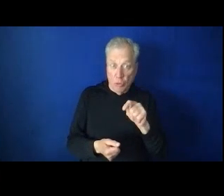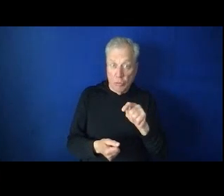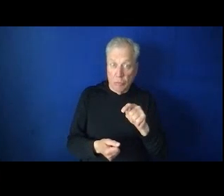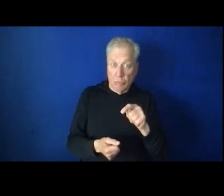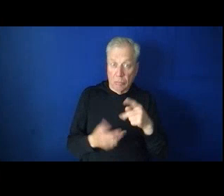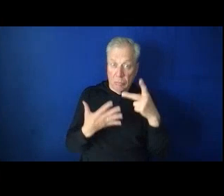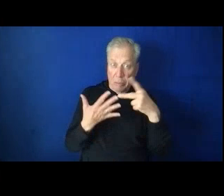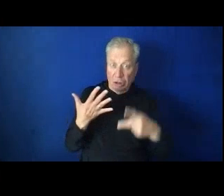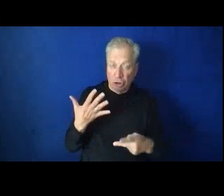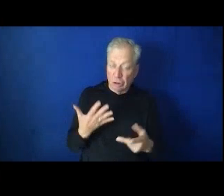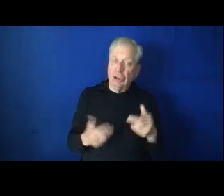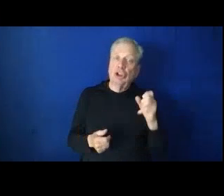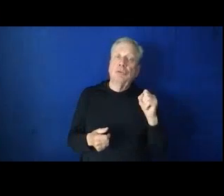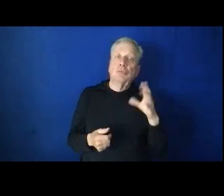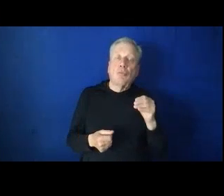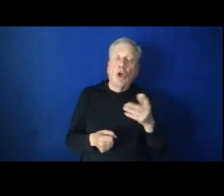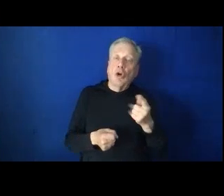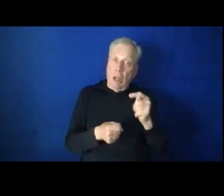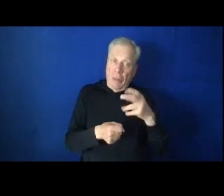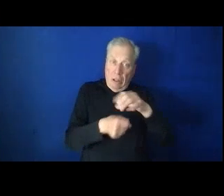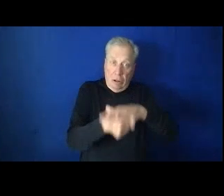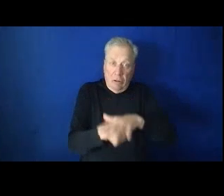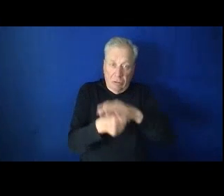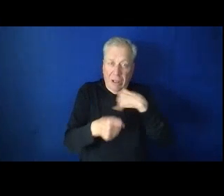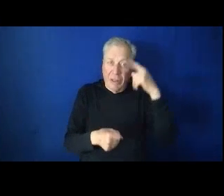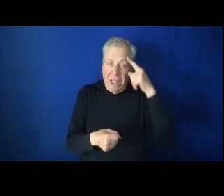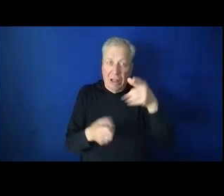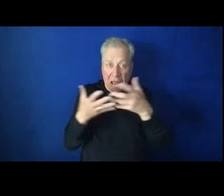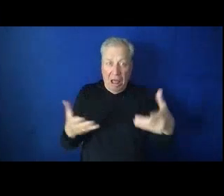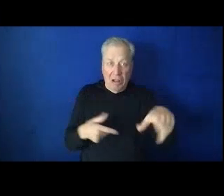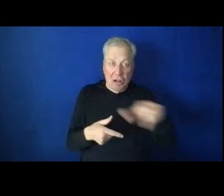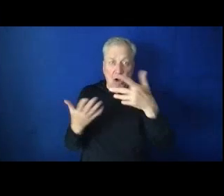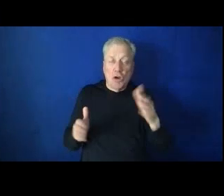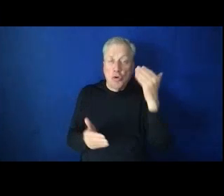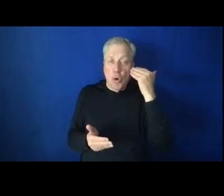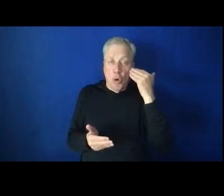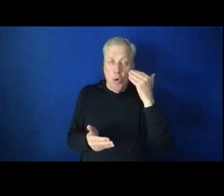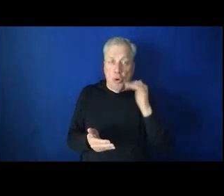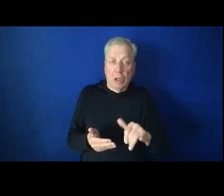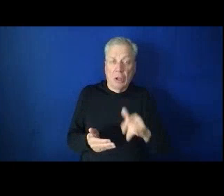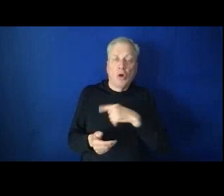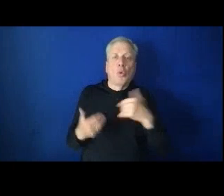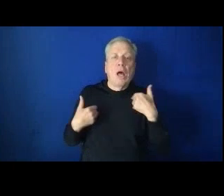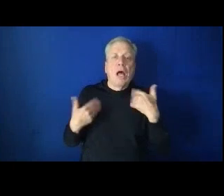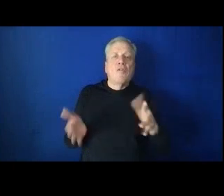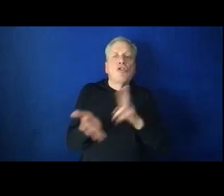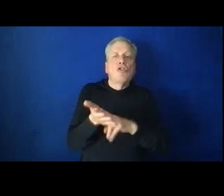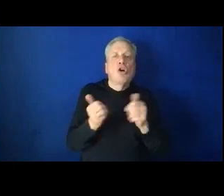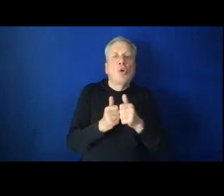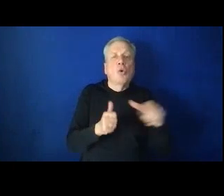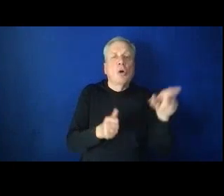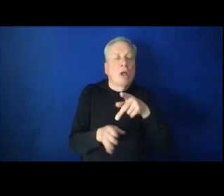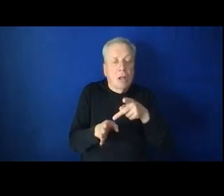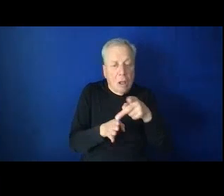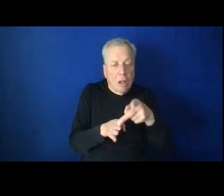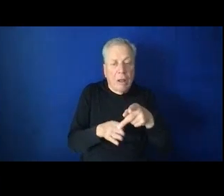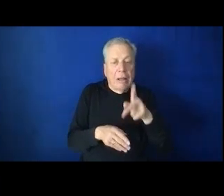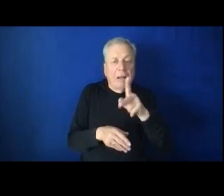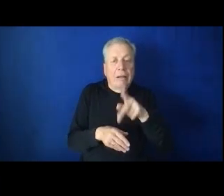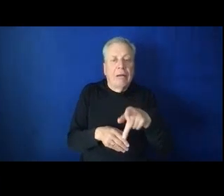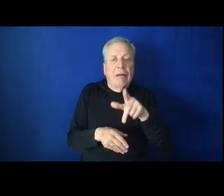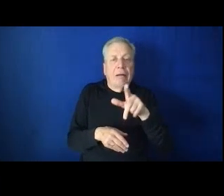So suppression, again, I think a lot of you already know this, but we have contracted with professional gill netters. They go out on the